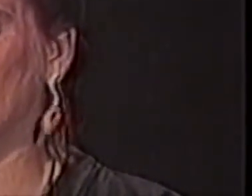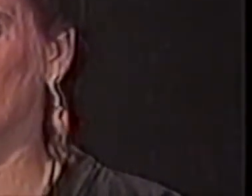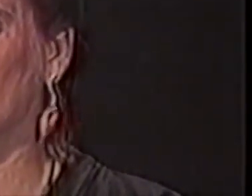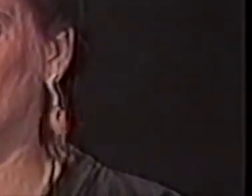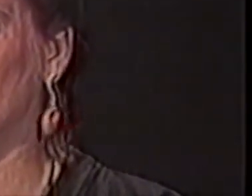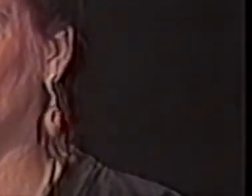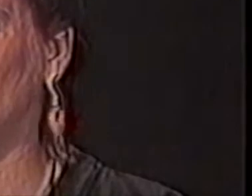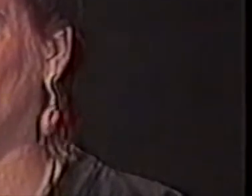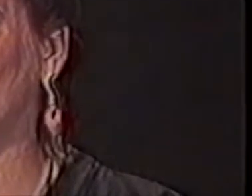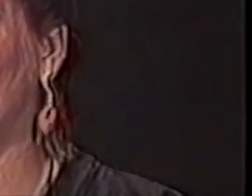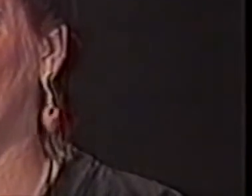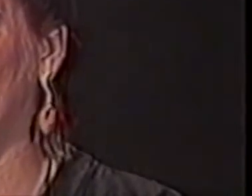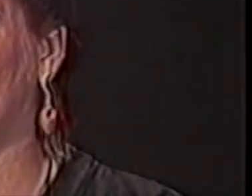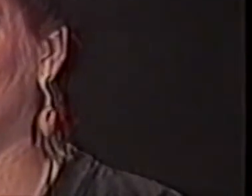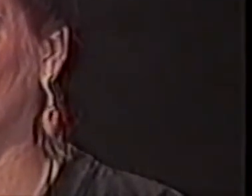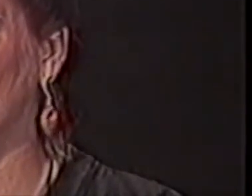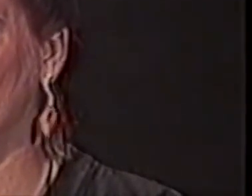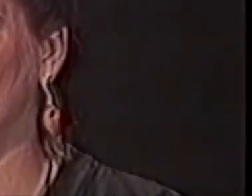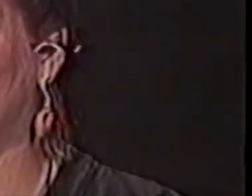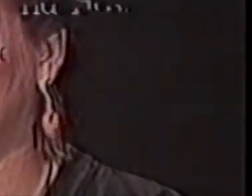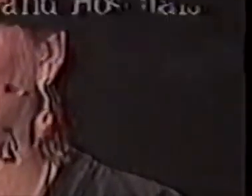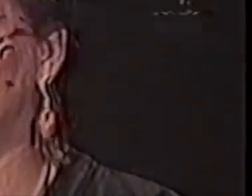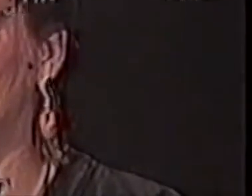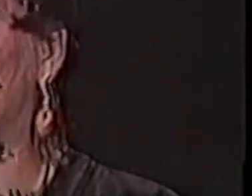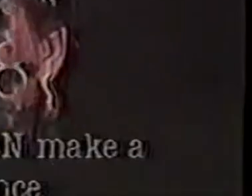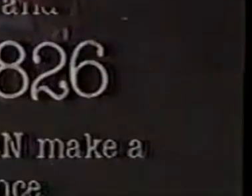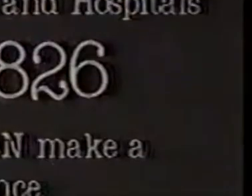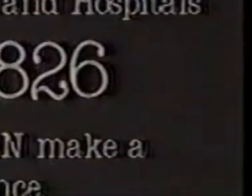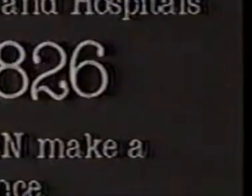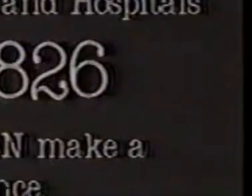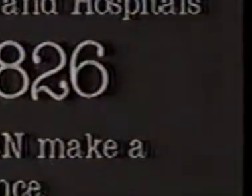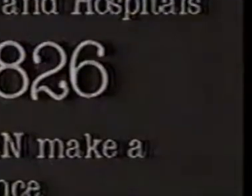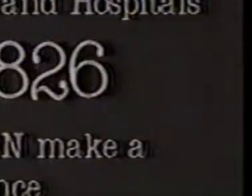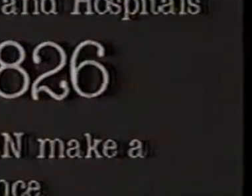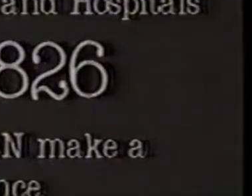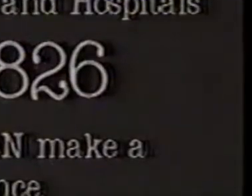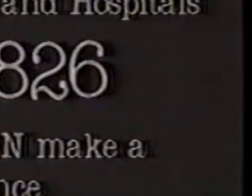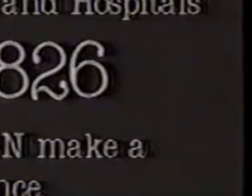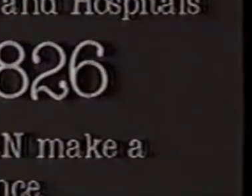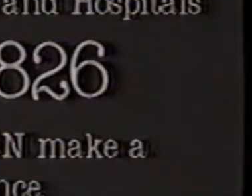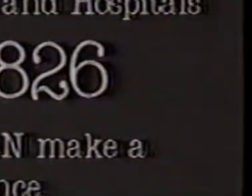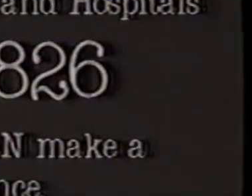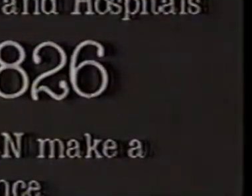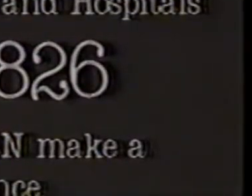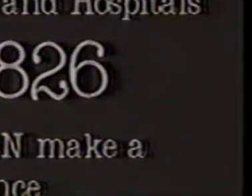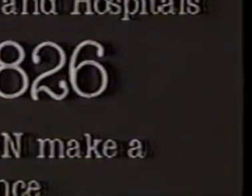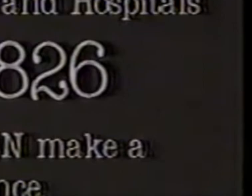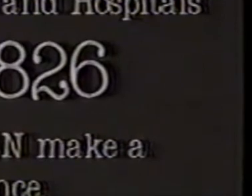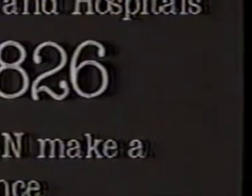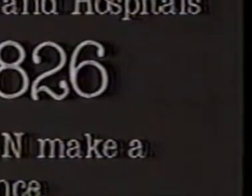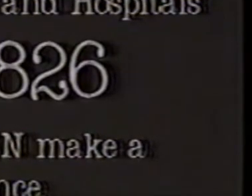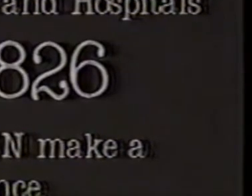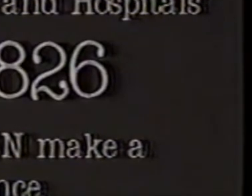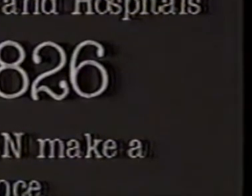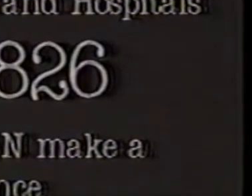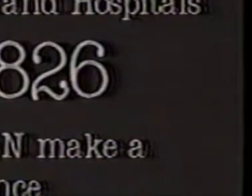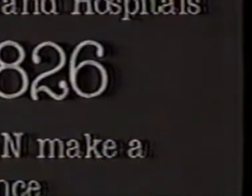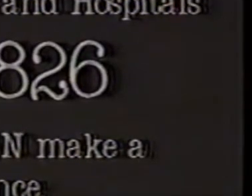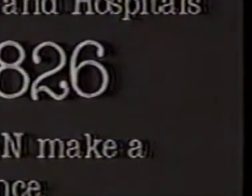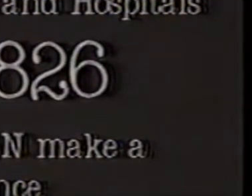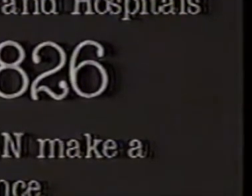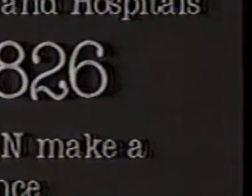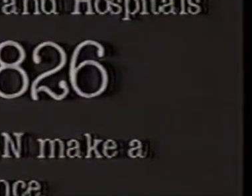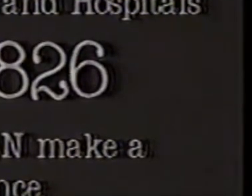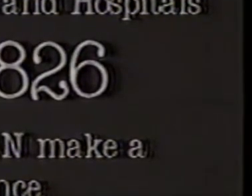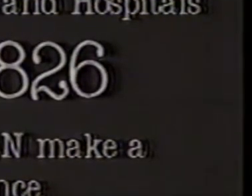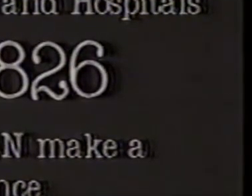that the people you're going to rely on are really there to help you. If you are HIV positive, early care can